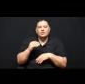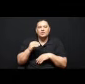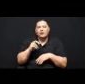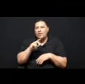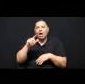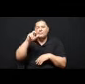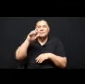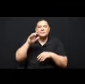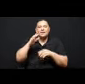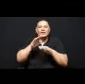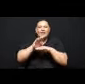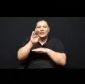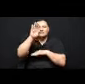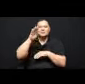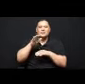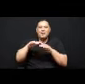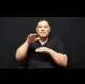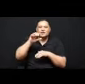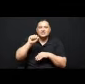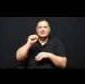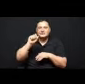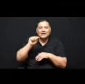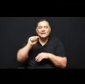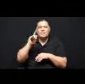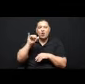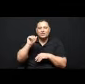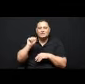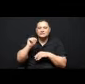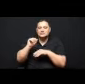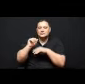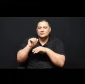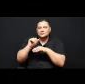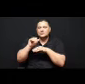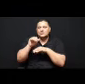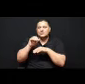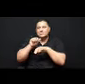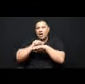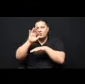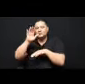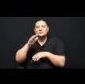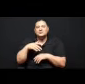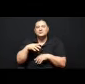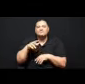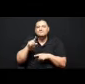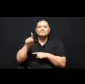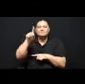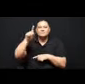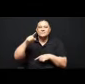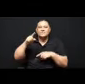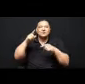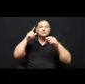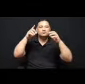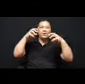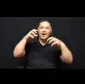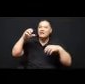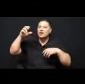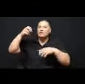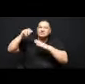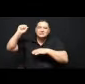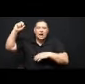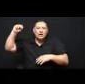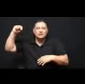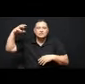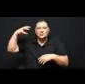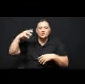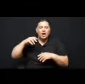catch some rays straining from under the cold, wintry sun. How would I make any difference in this time, in